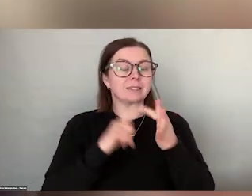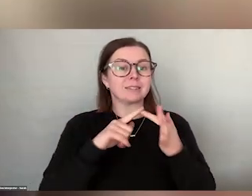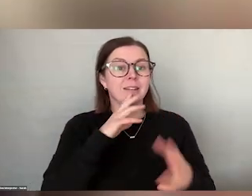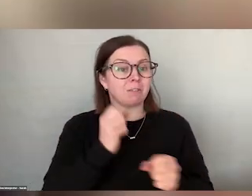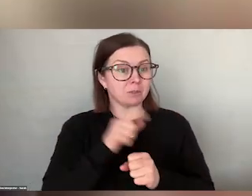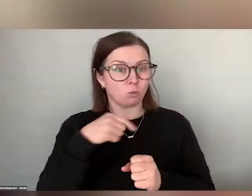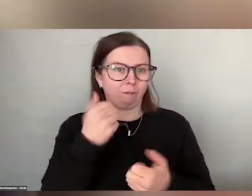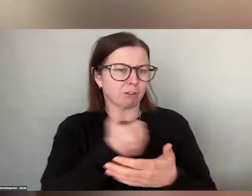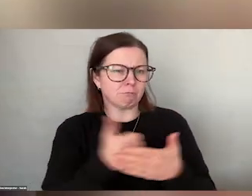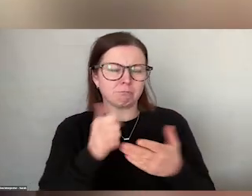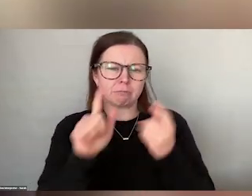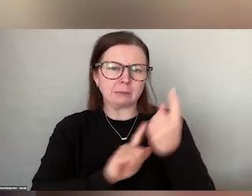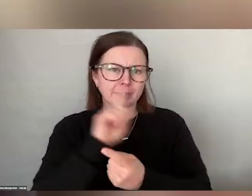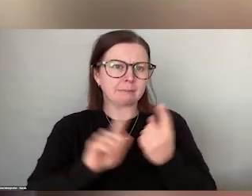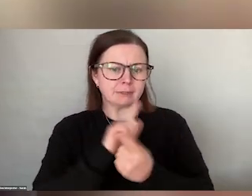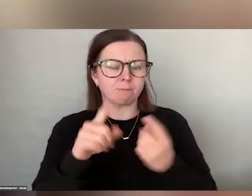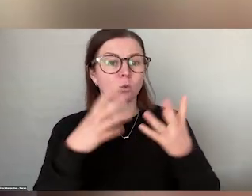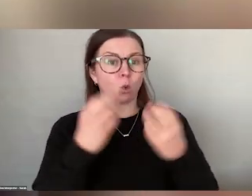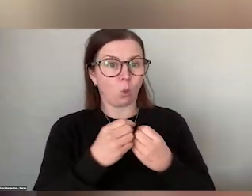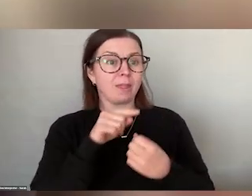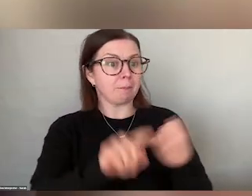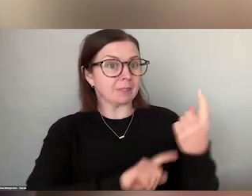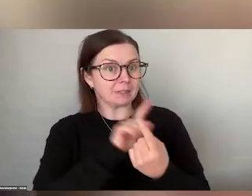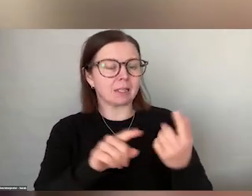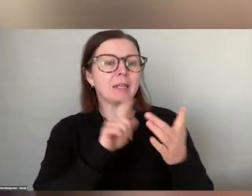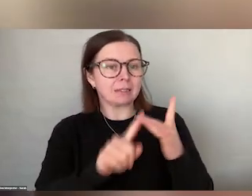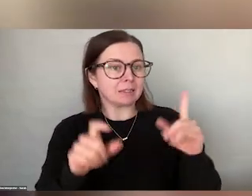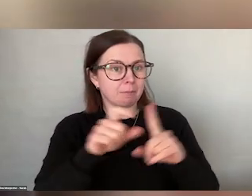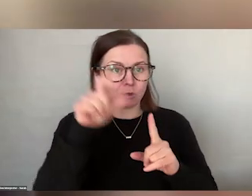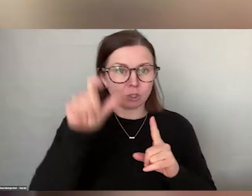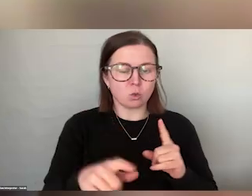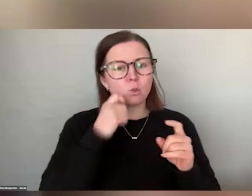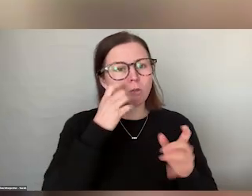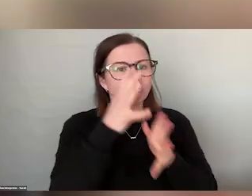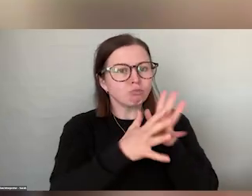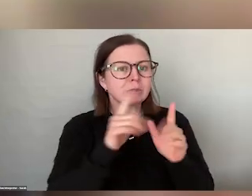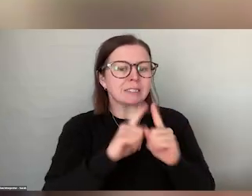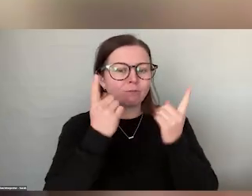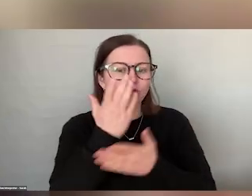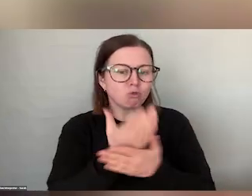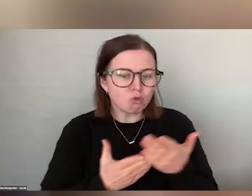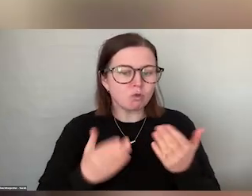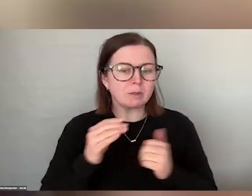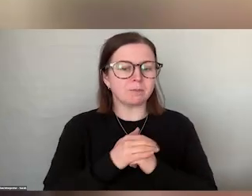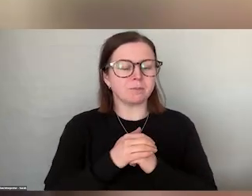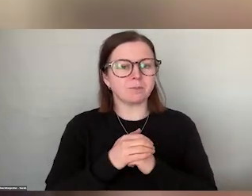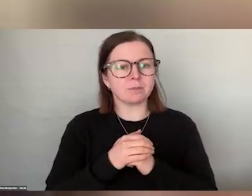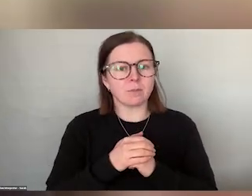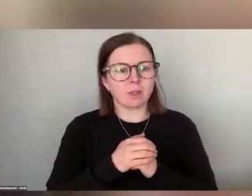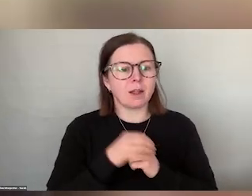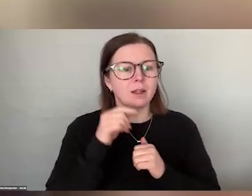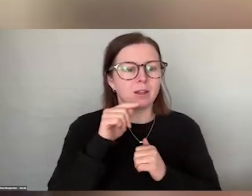which a person with intellectual disability tells a different story at. And that sort